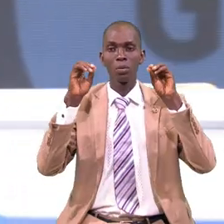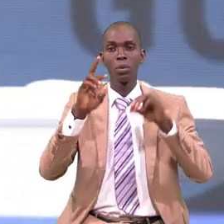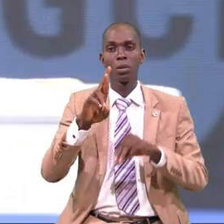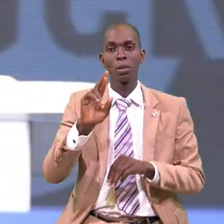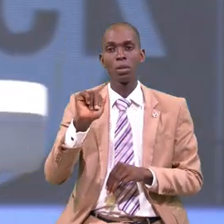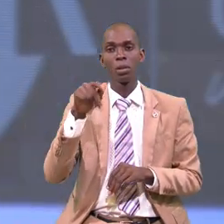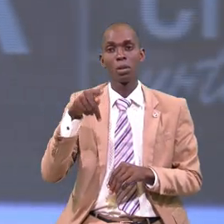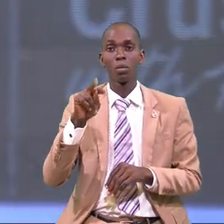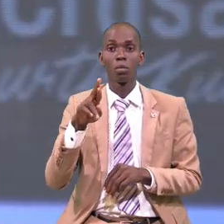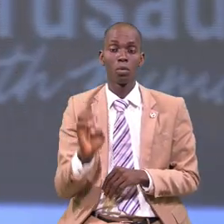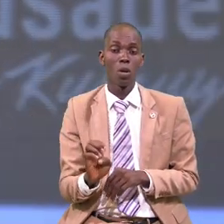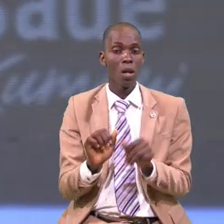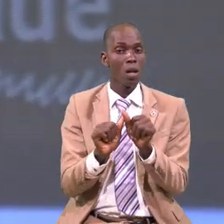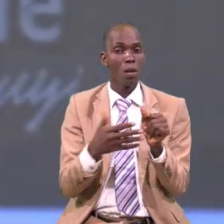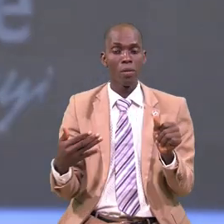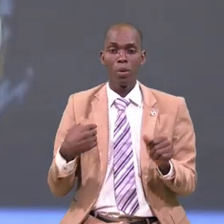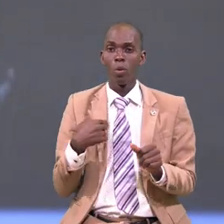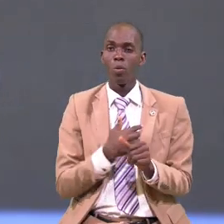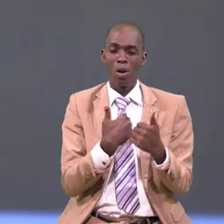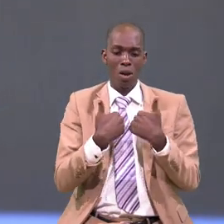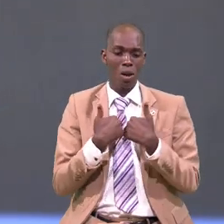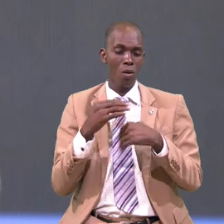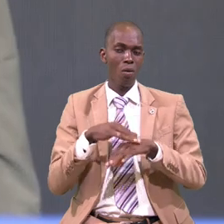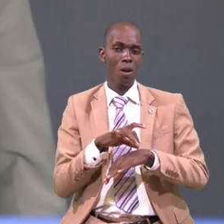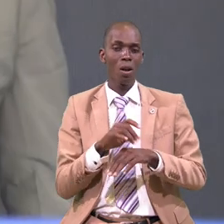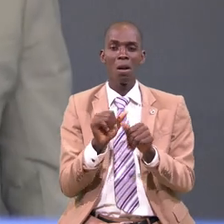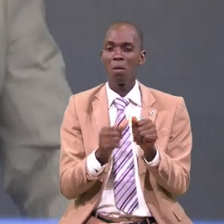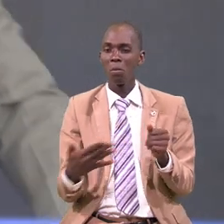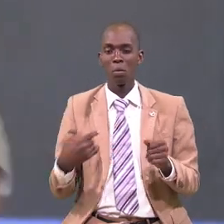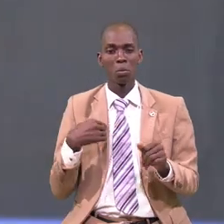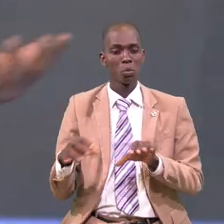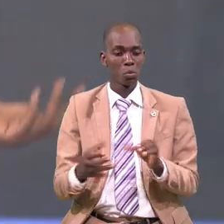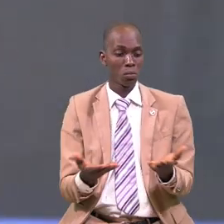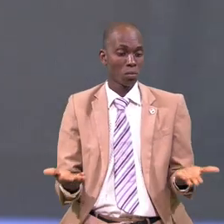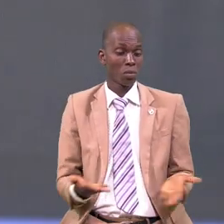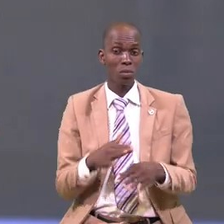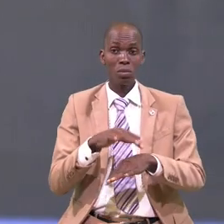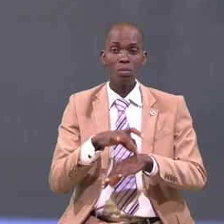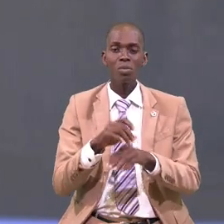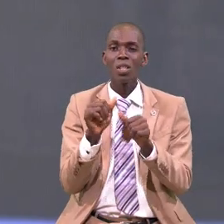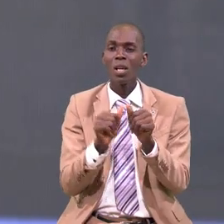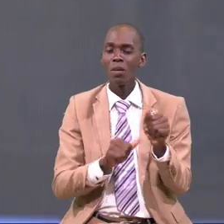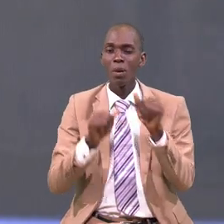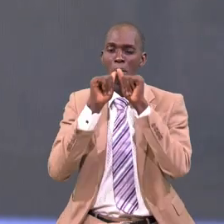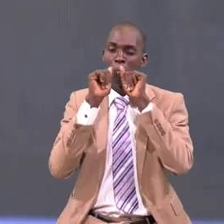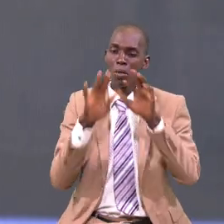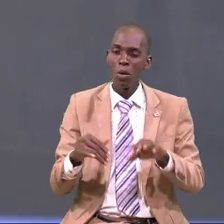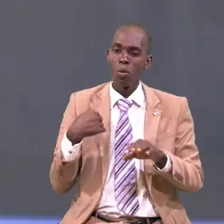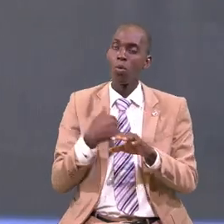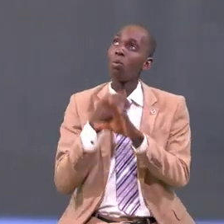Everything we have on earth, everything we do on earth, every blessing we receive on